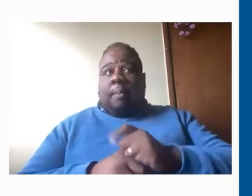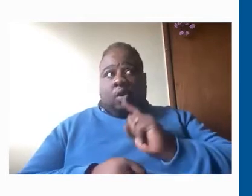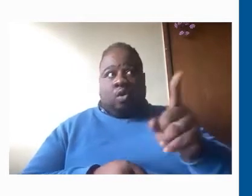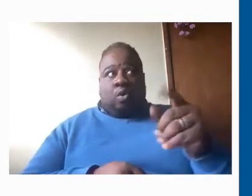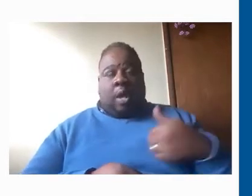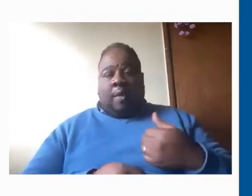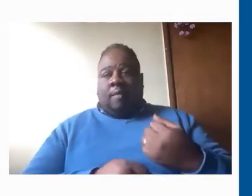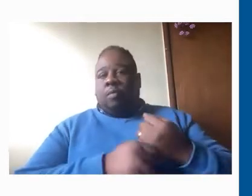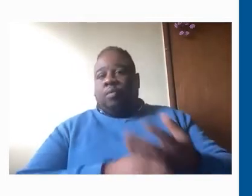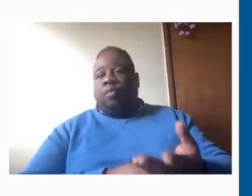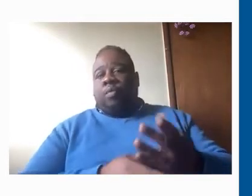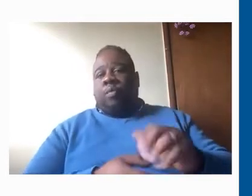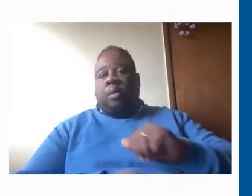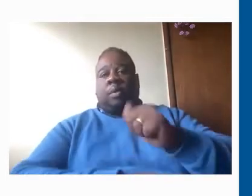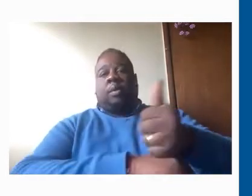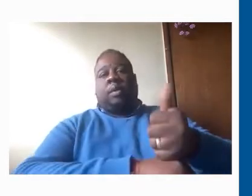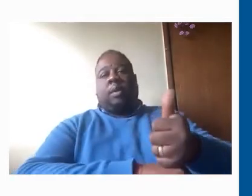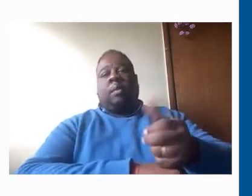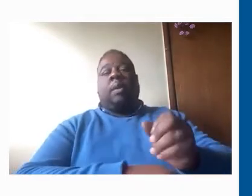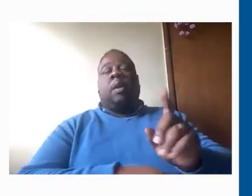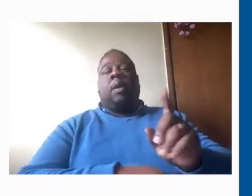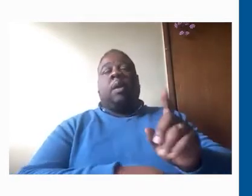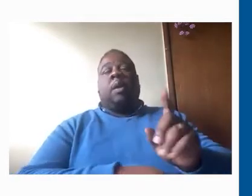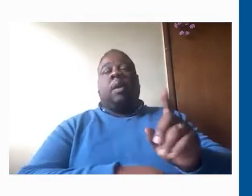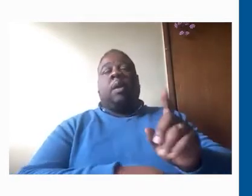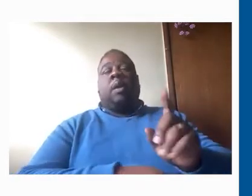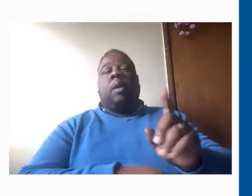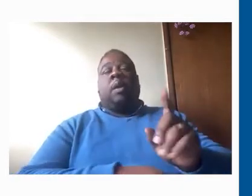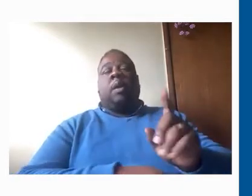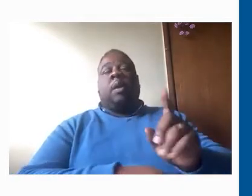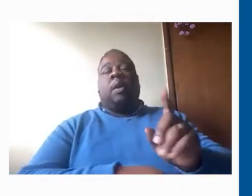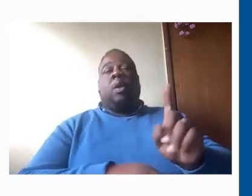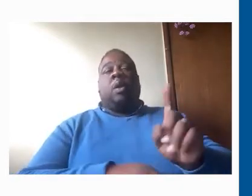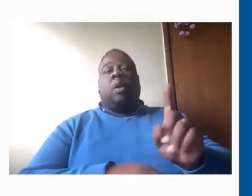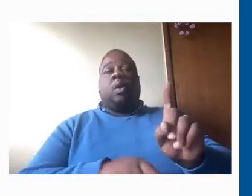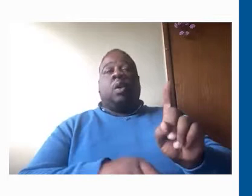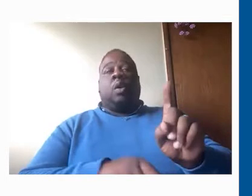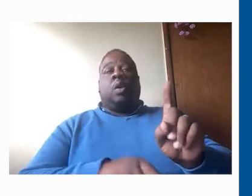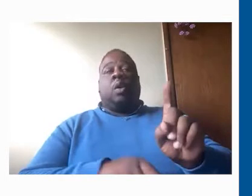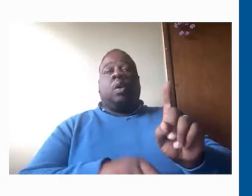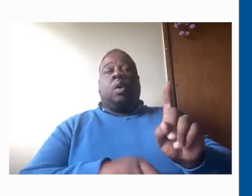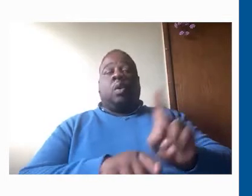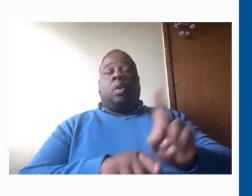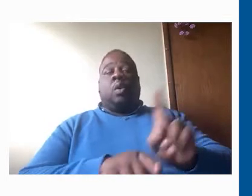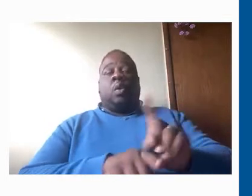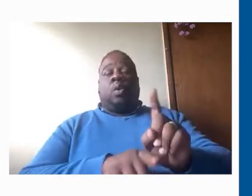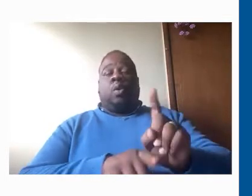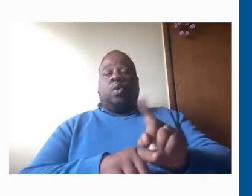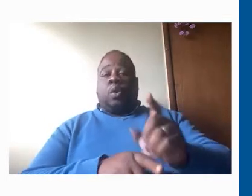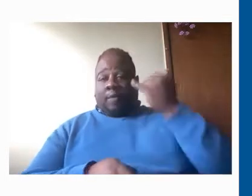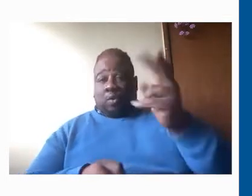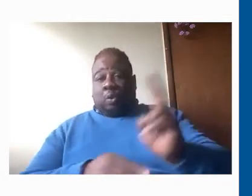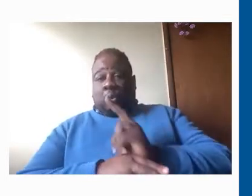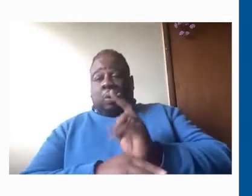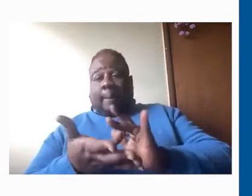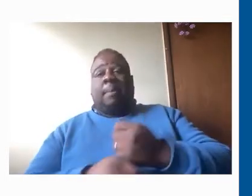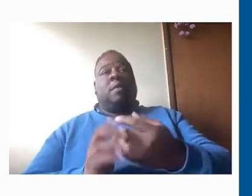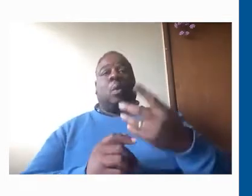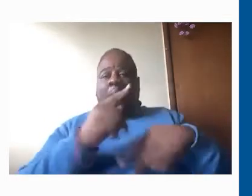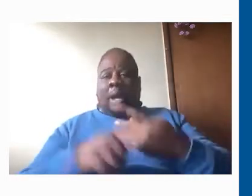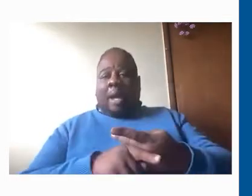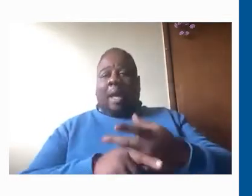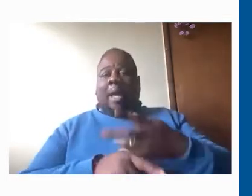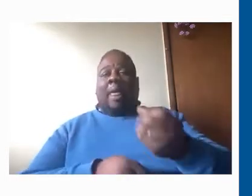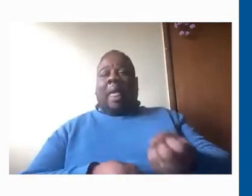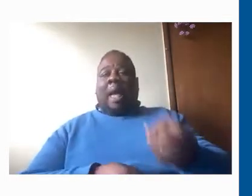prescriptions, dosages, and how often you take them. And having all this written down is really important, especially if you're allergic to certain medications